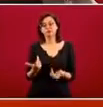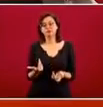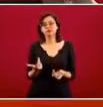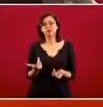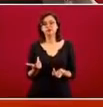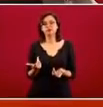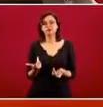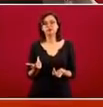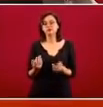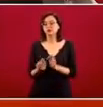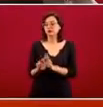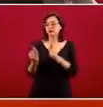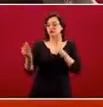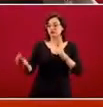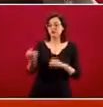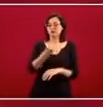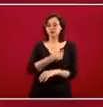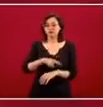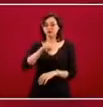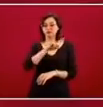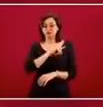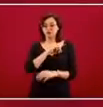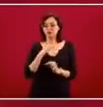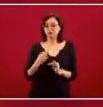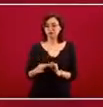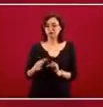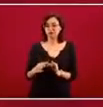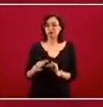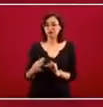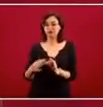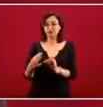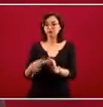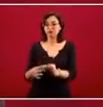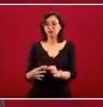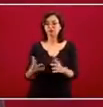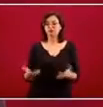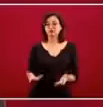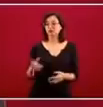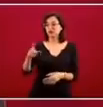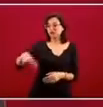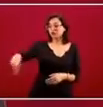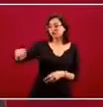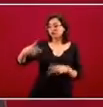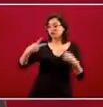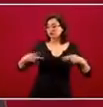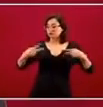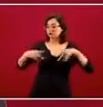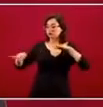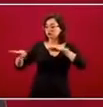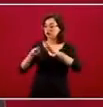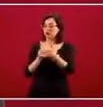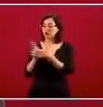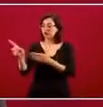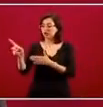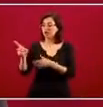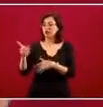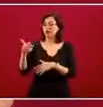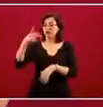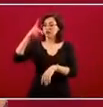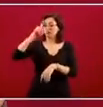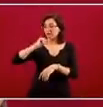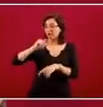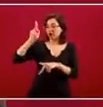small businesses, do your due part, please, so we can do your part in this